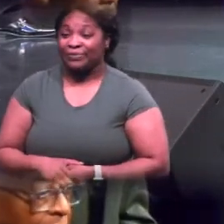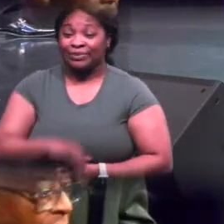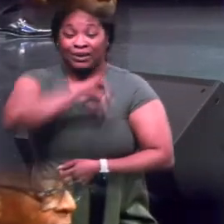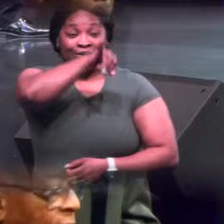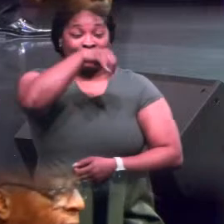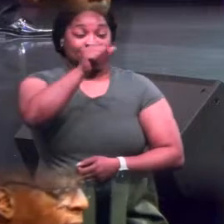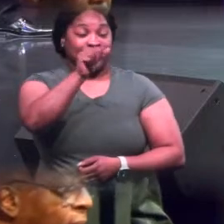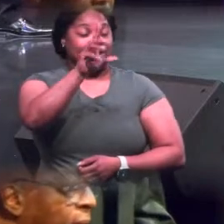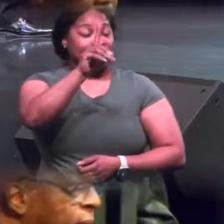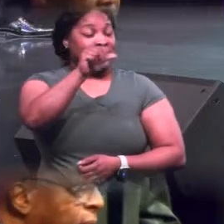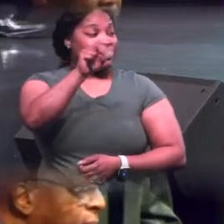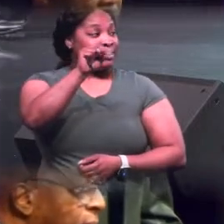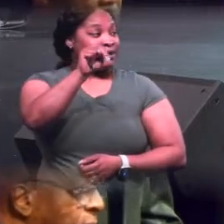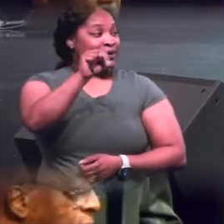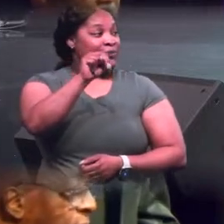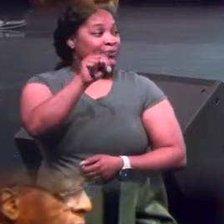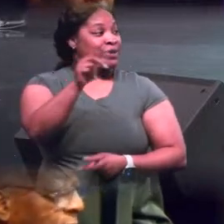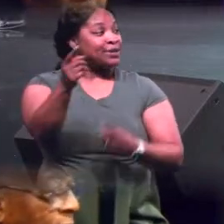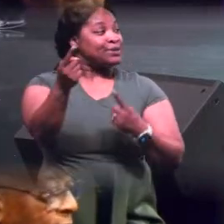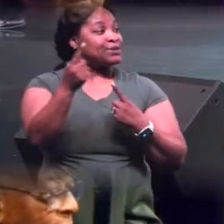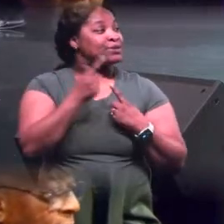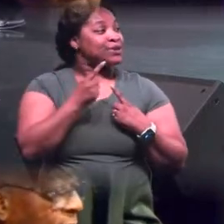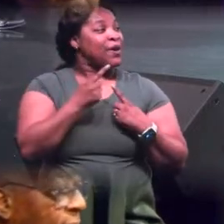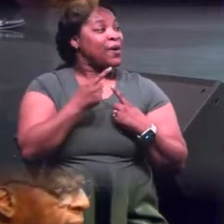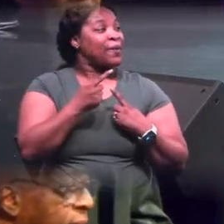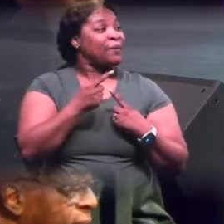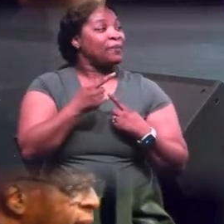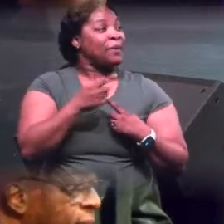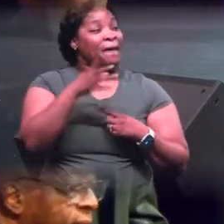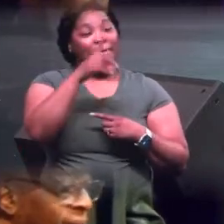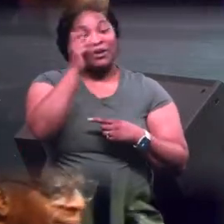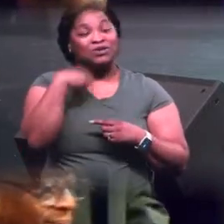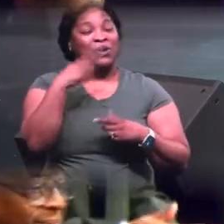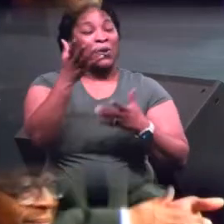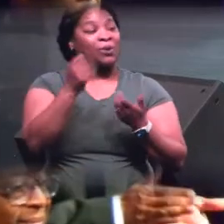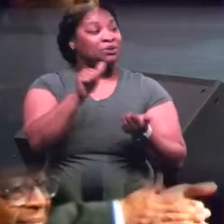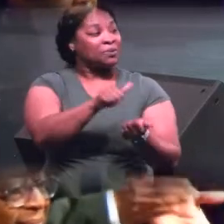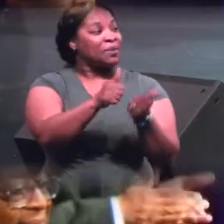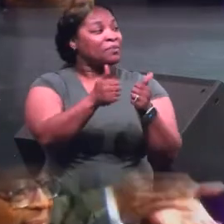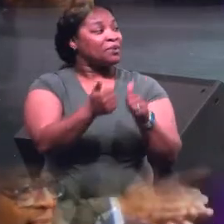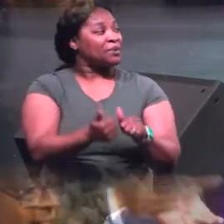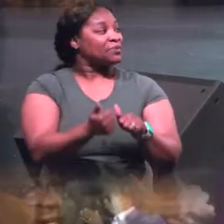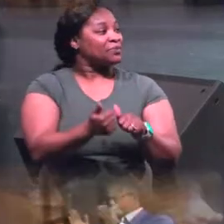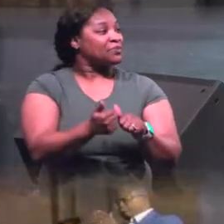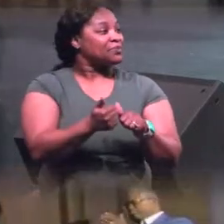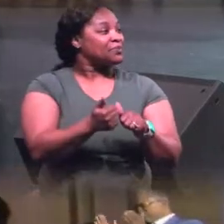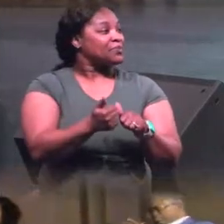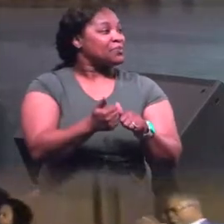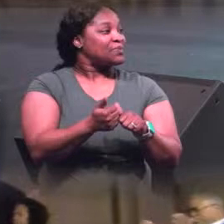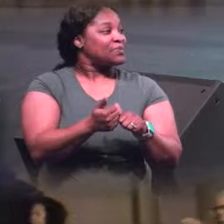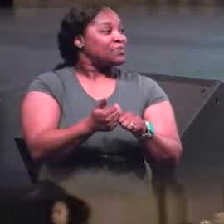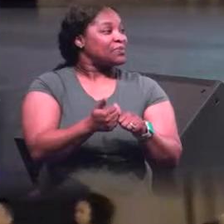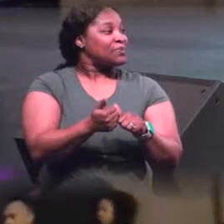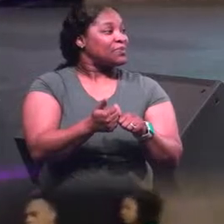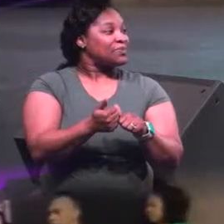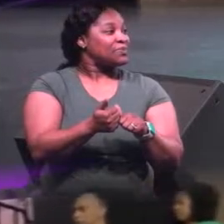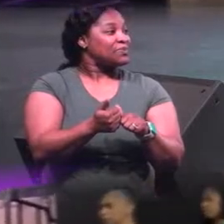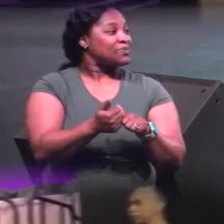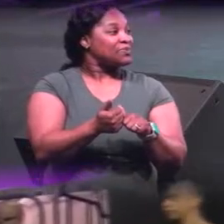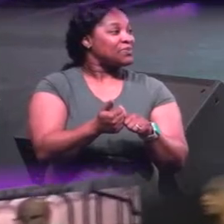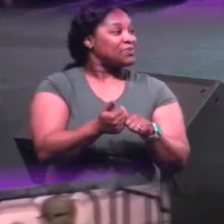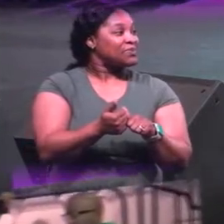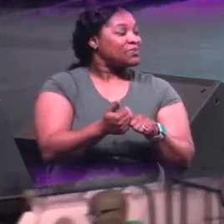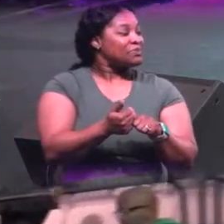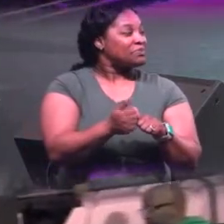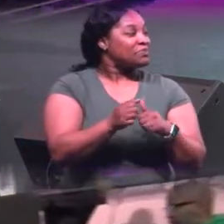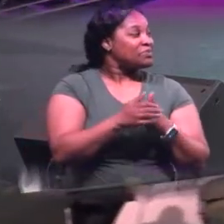Jaden is coming as a candidate for baptism. Amen. Brother Tyson is coming as a candidate for